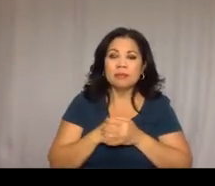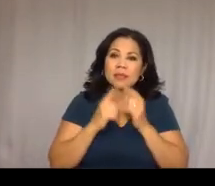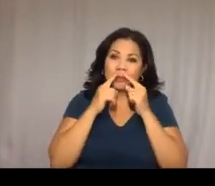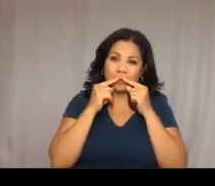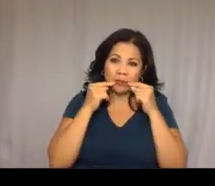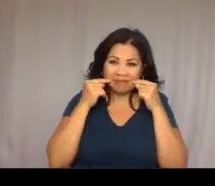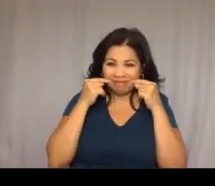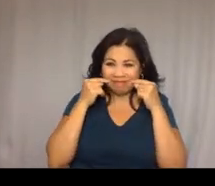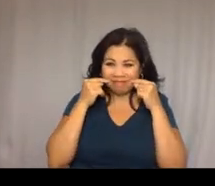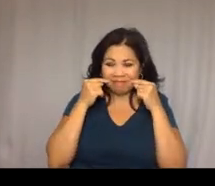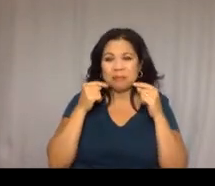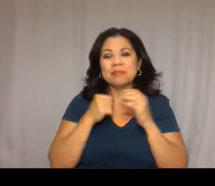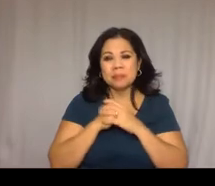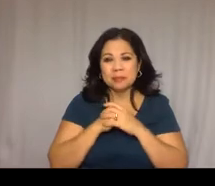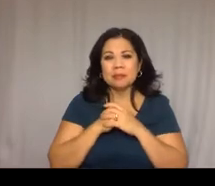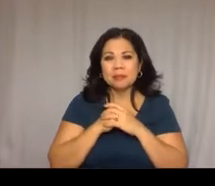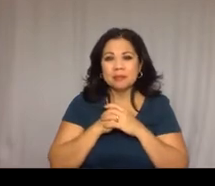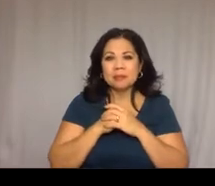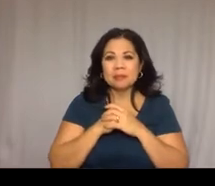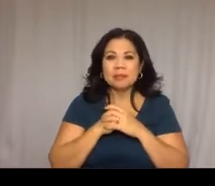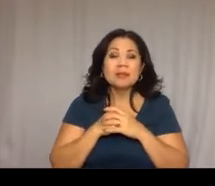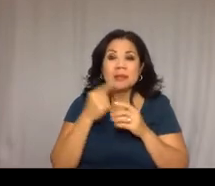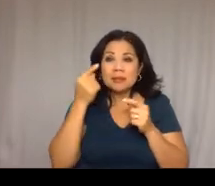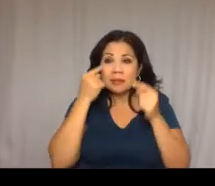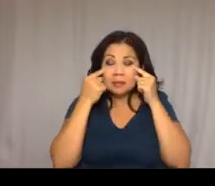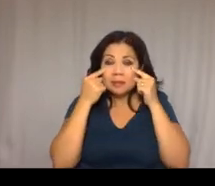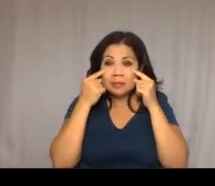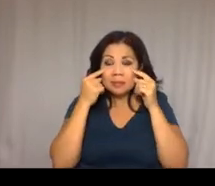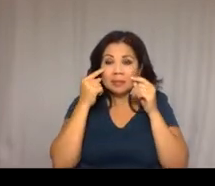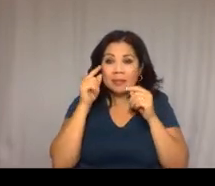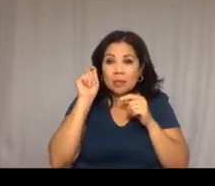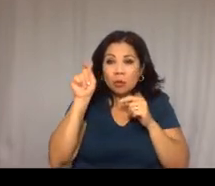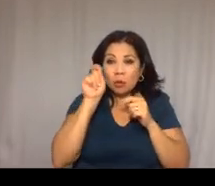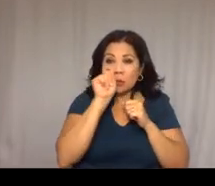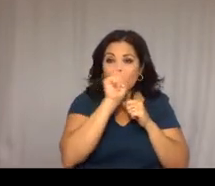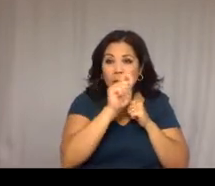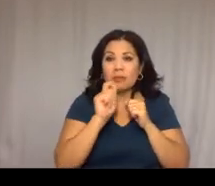little smile. And I'm going to put some little eyeballs in my